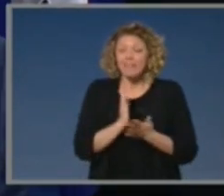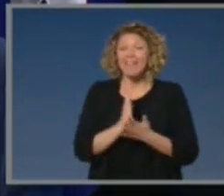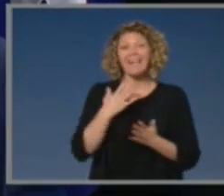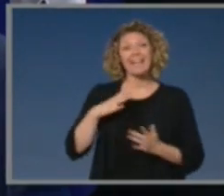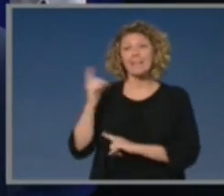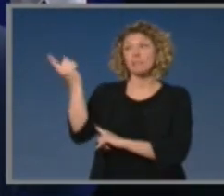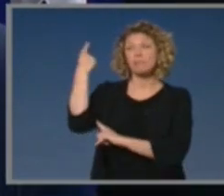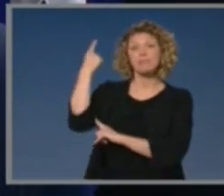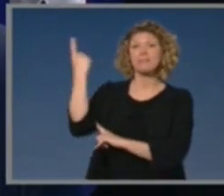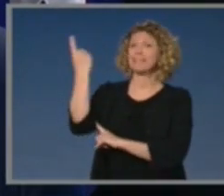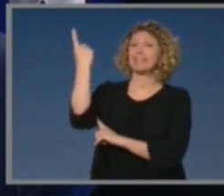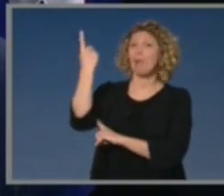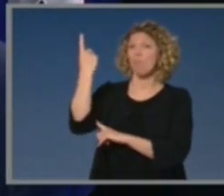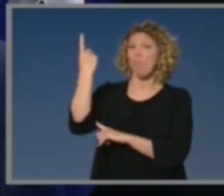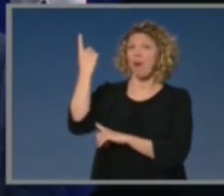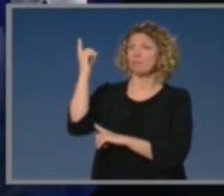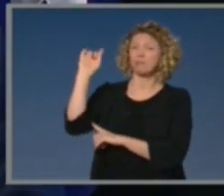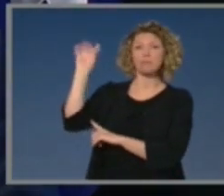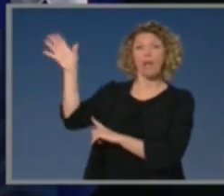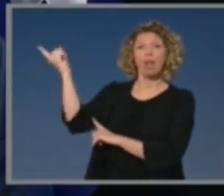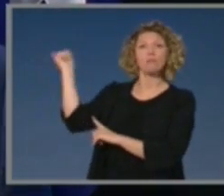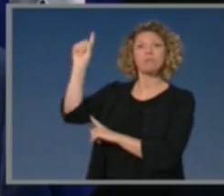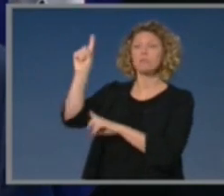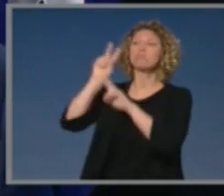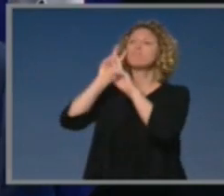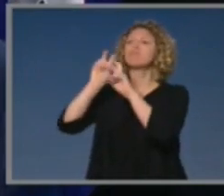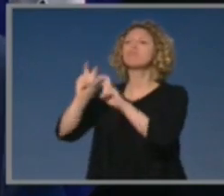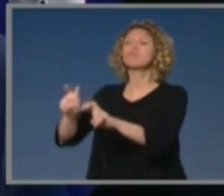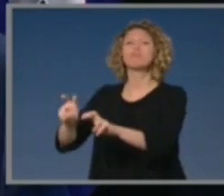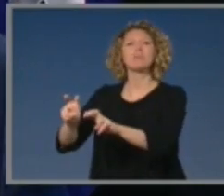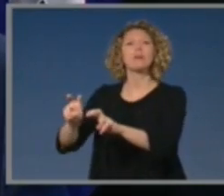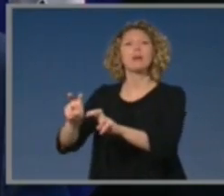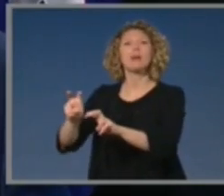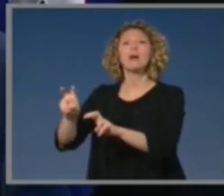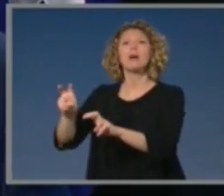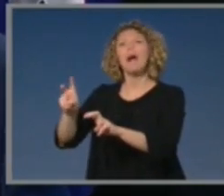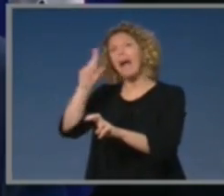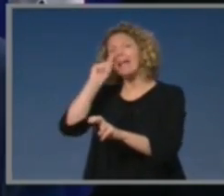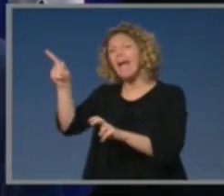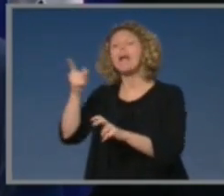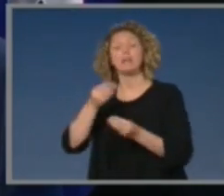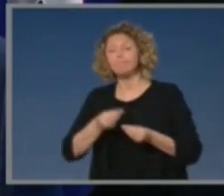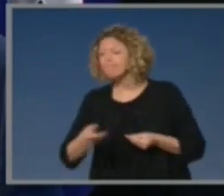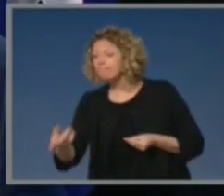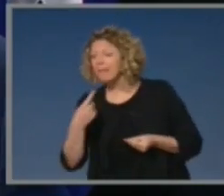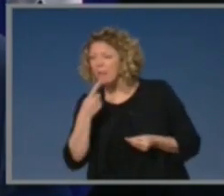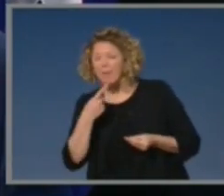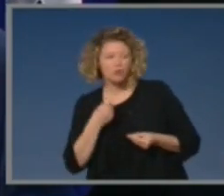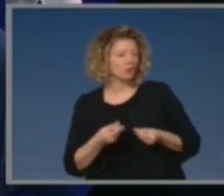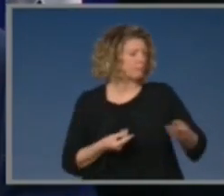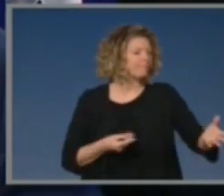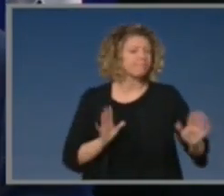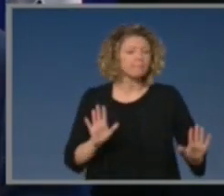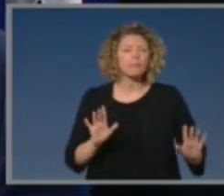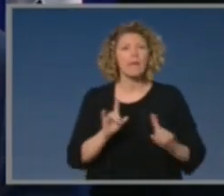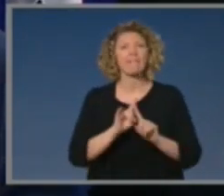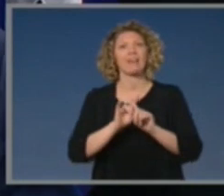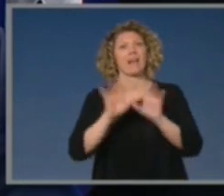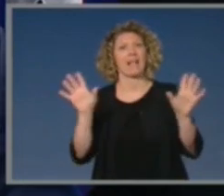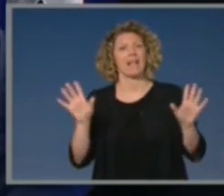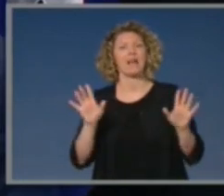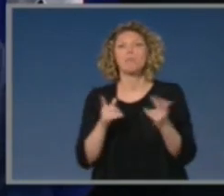which looks into the sources of these things in a transparent way, so we can learn the lessons to ensure that were there to be a